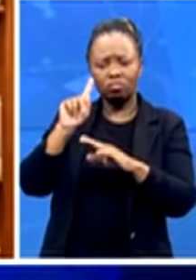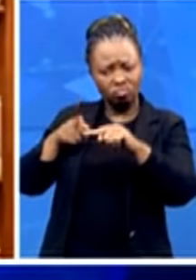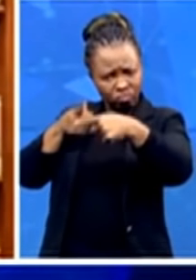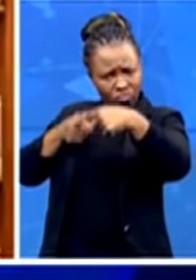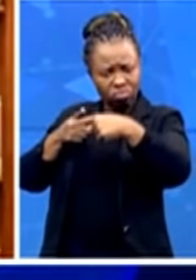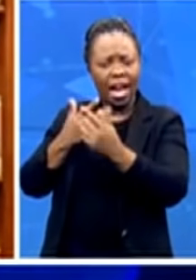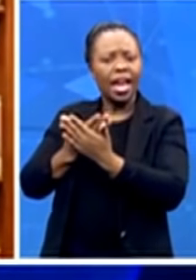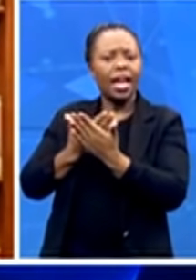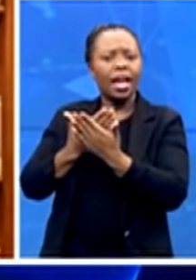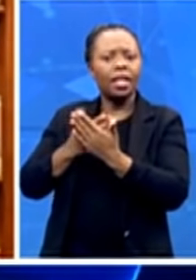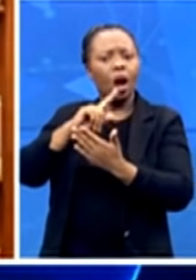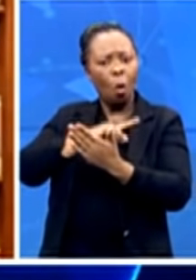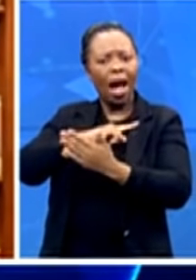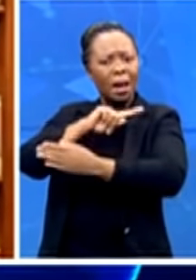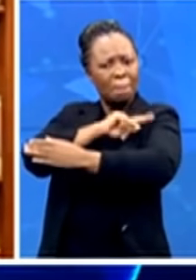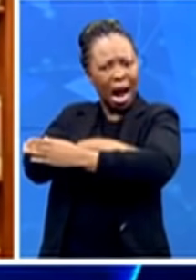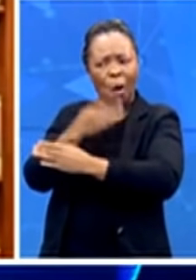wields?